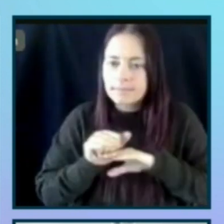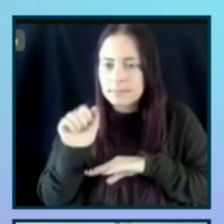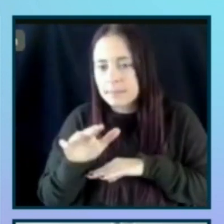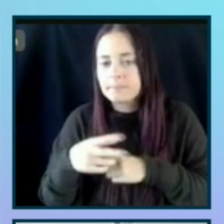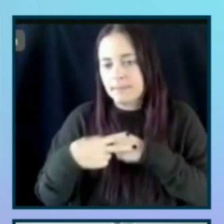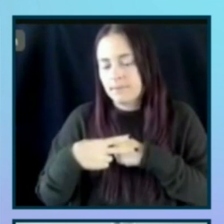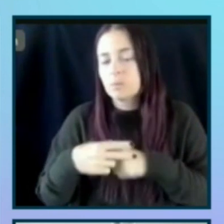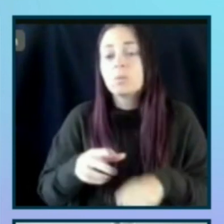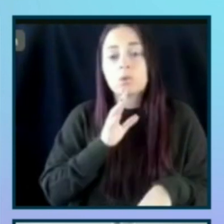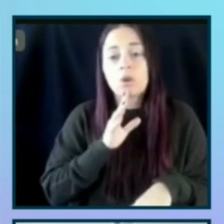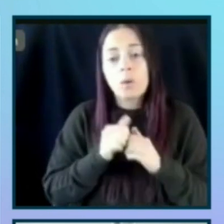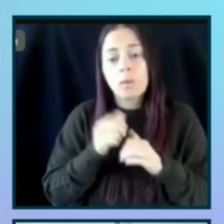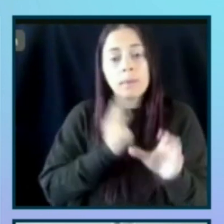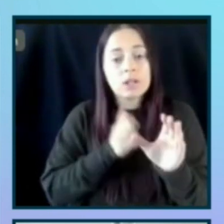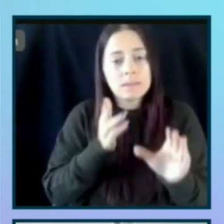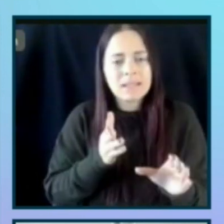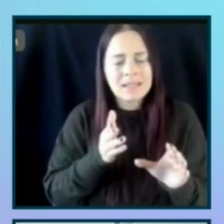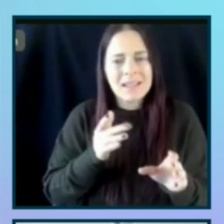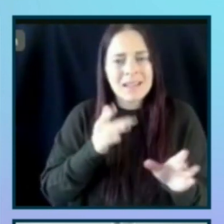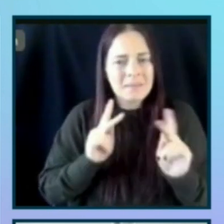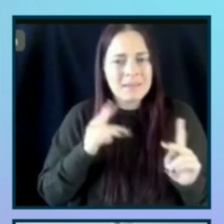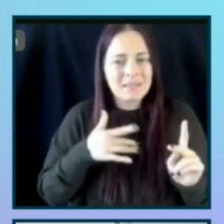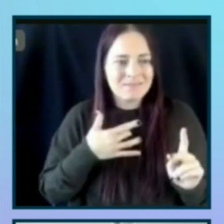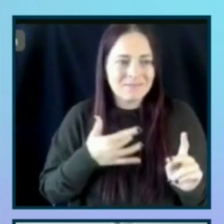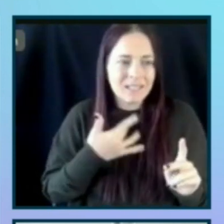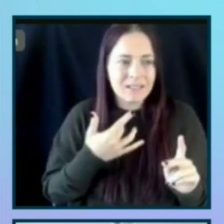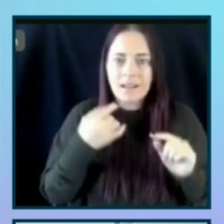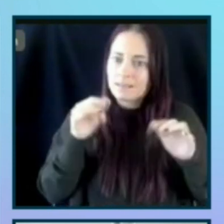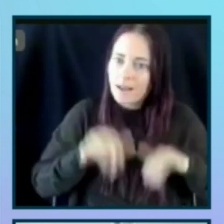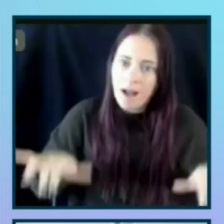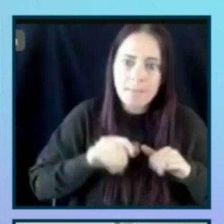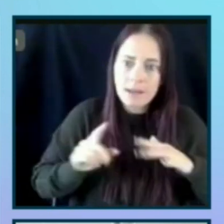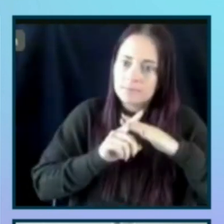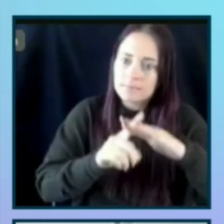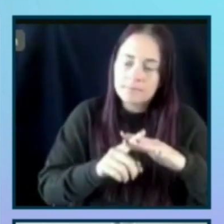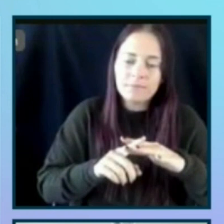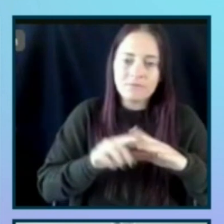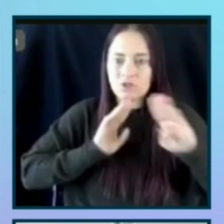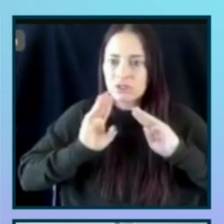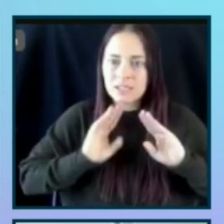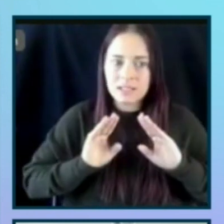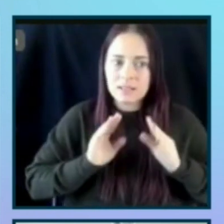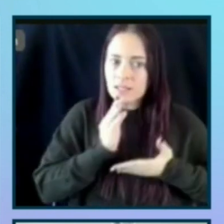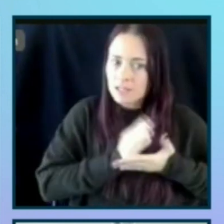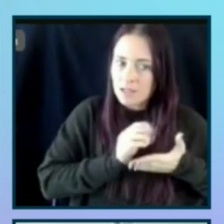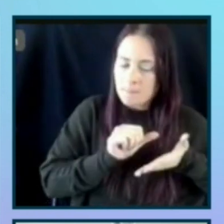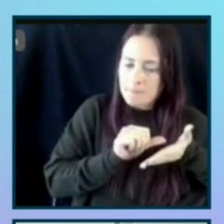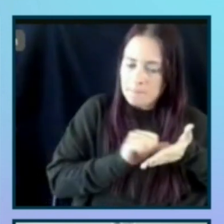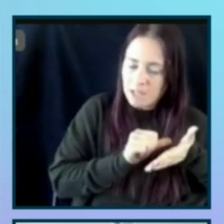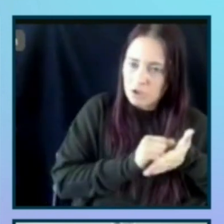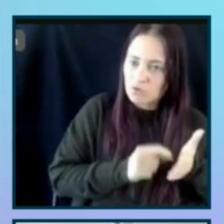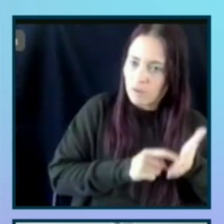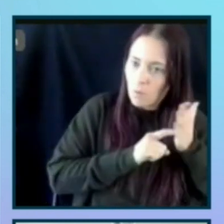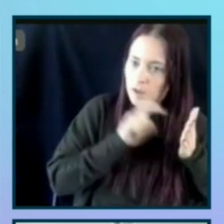we found that, this was a common frustration with sites. Some pages require you to save, while some pages save automatically.